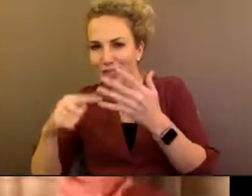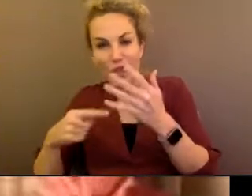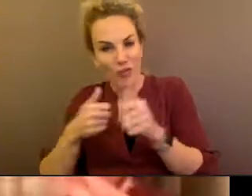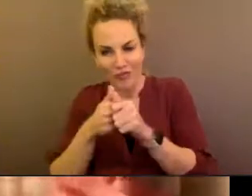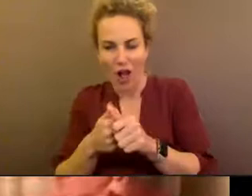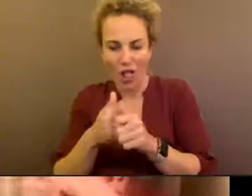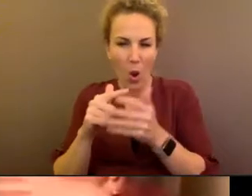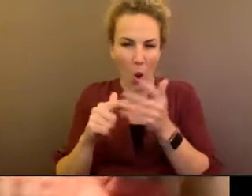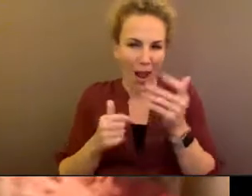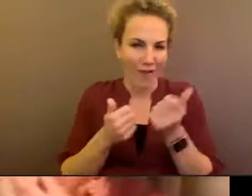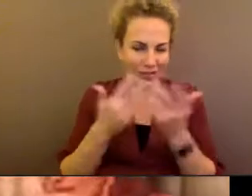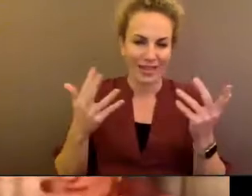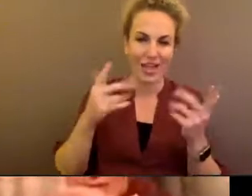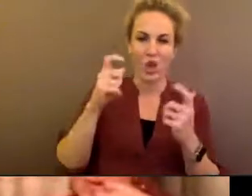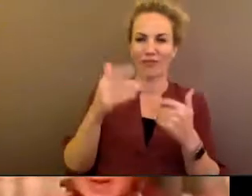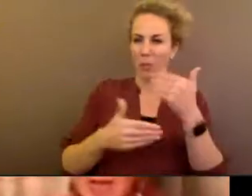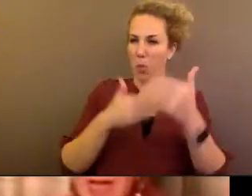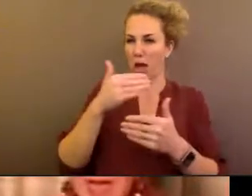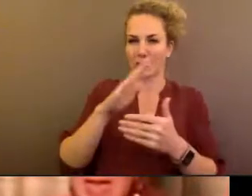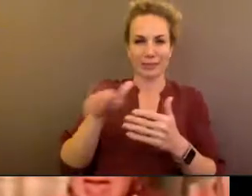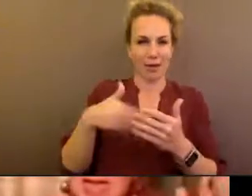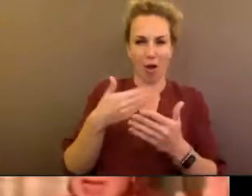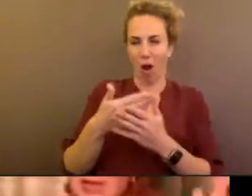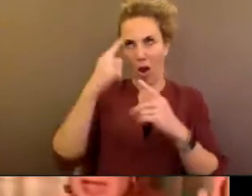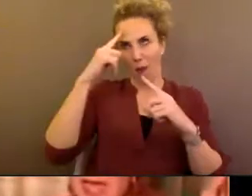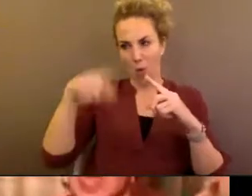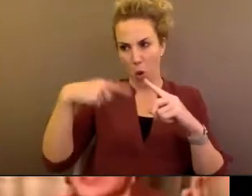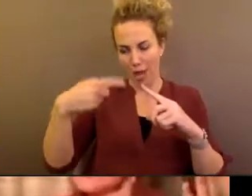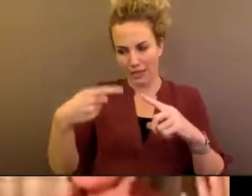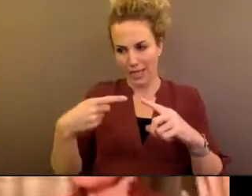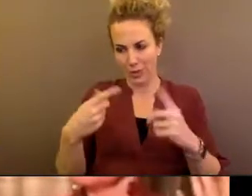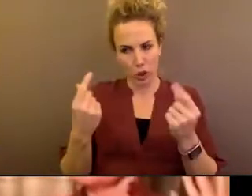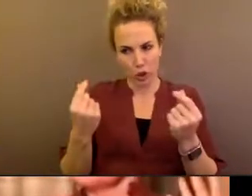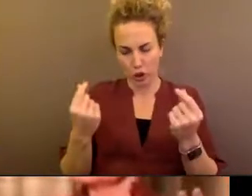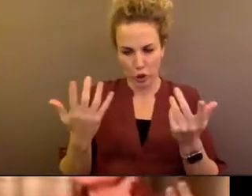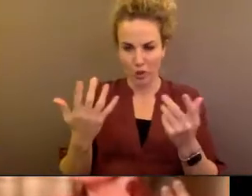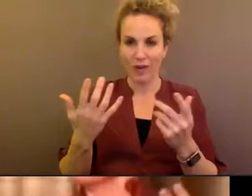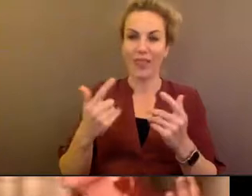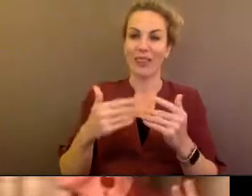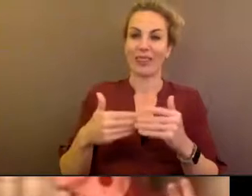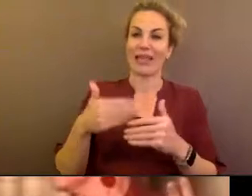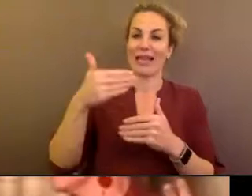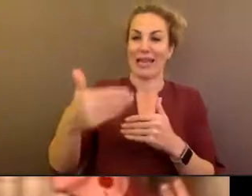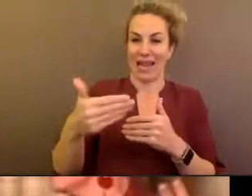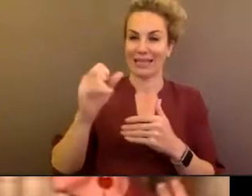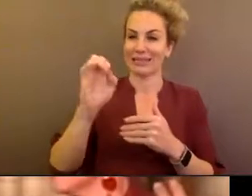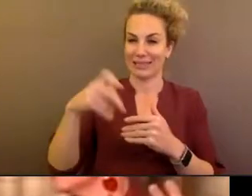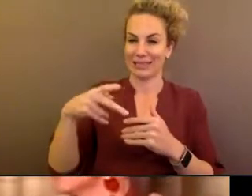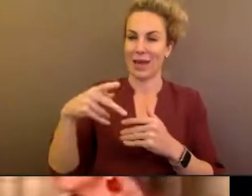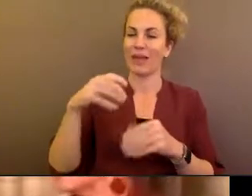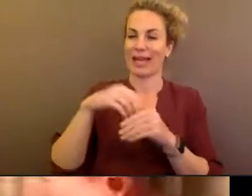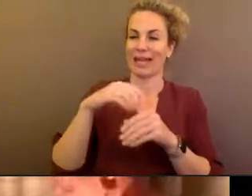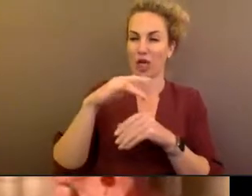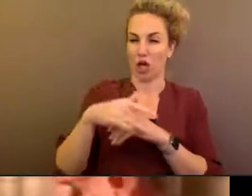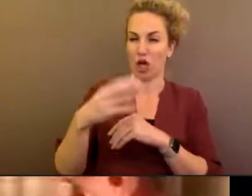So you got to process all this stuff, and then you say the next step, and we're very good at this in early